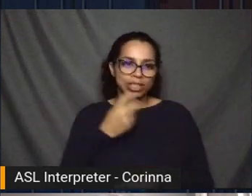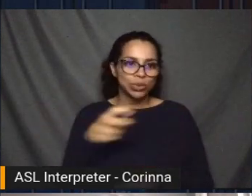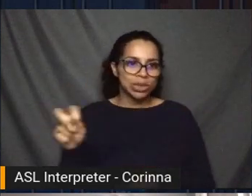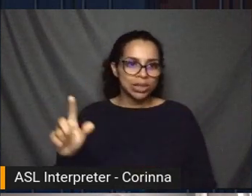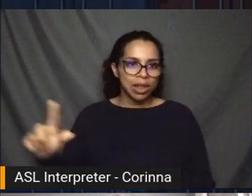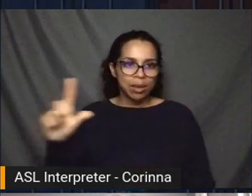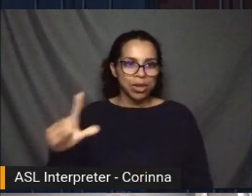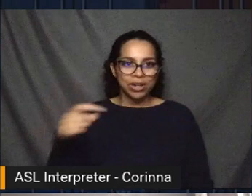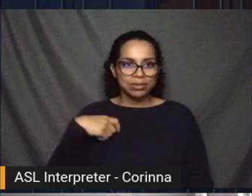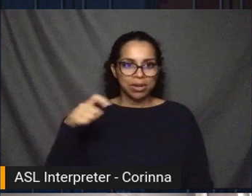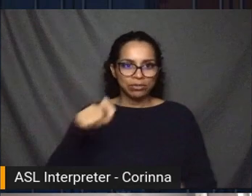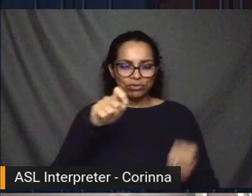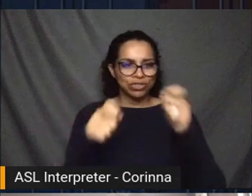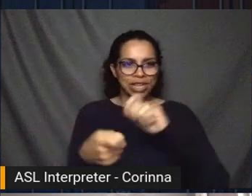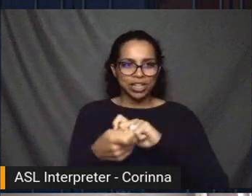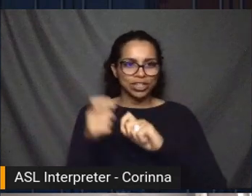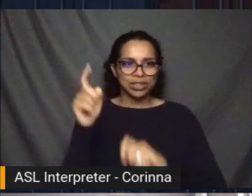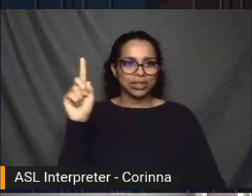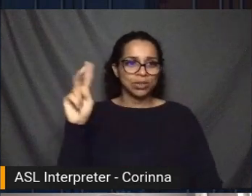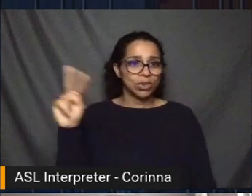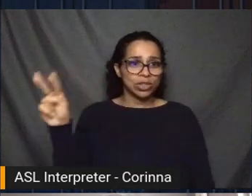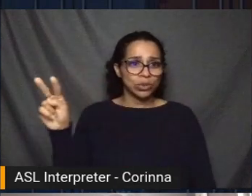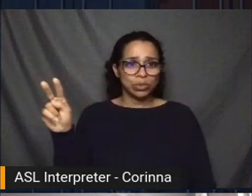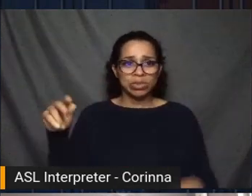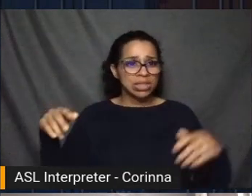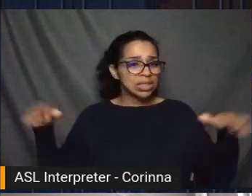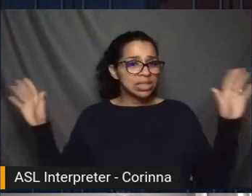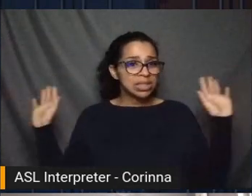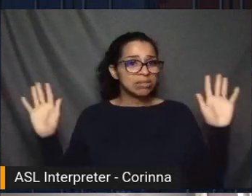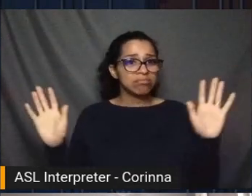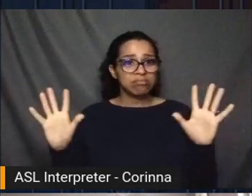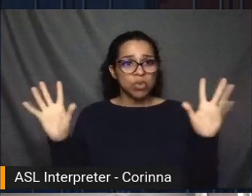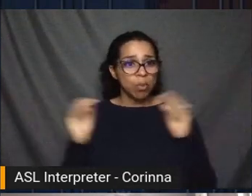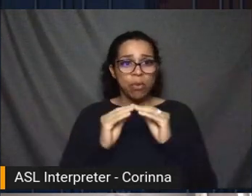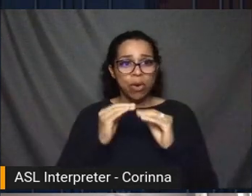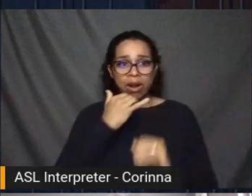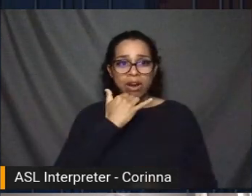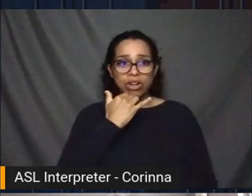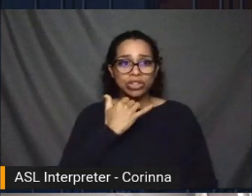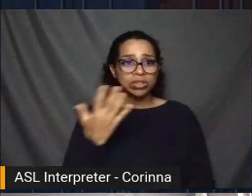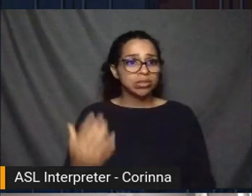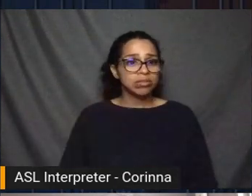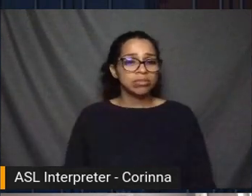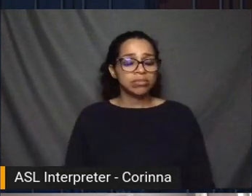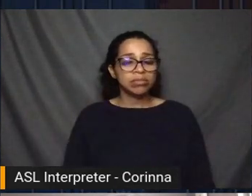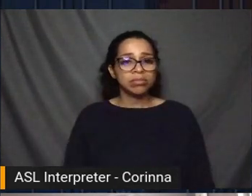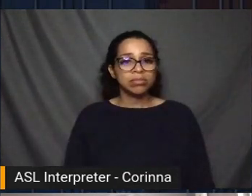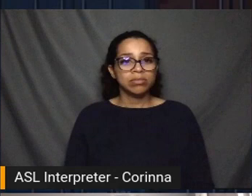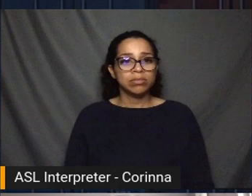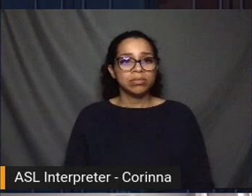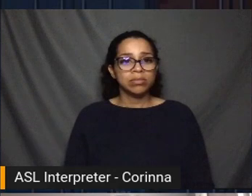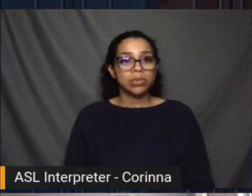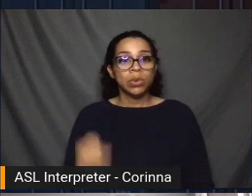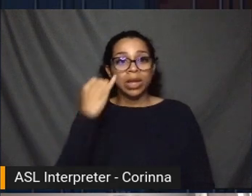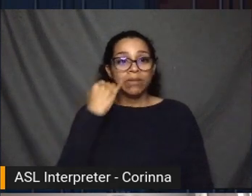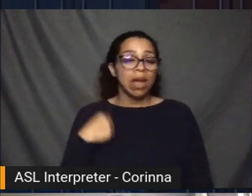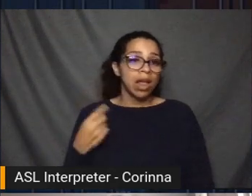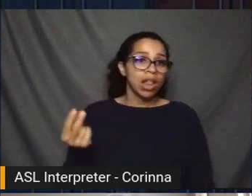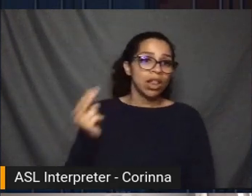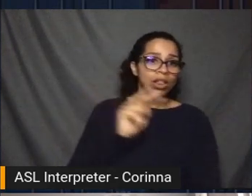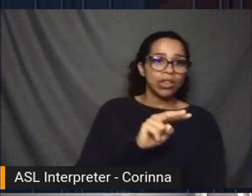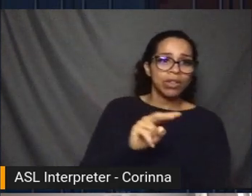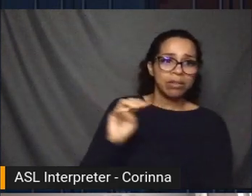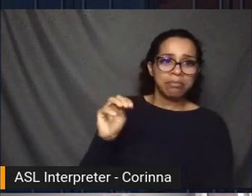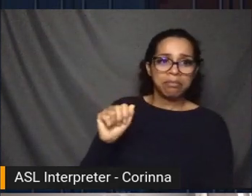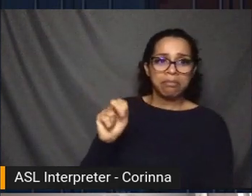to 22. And that's it. I don't have any more errors, right? So if I look at the manifest right now,